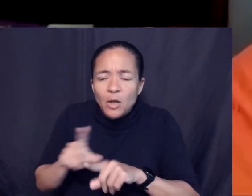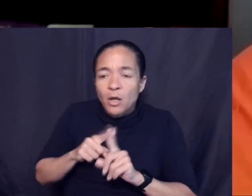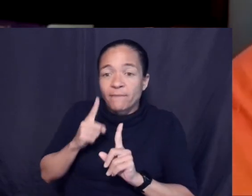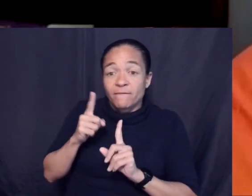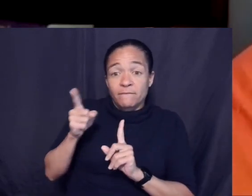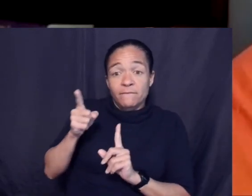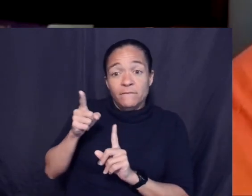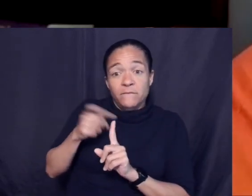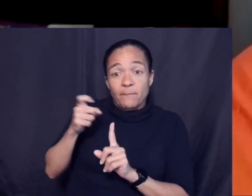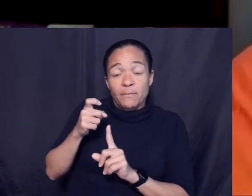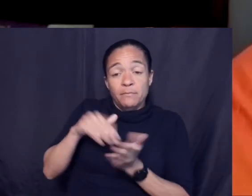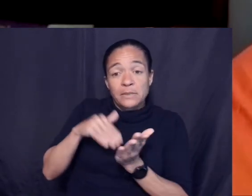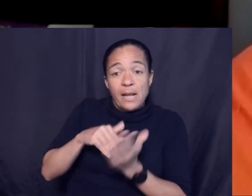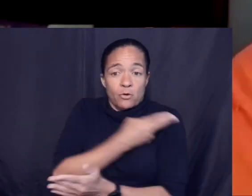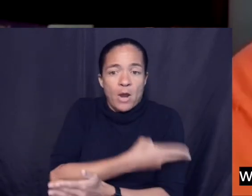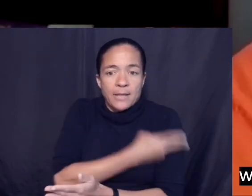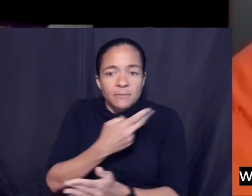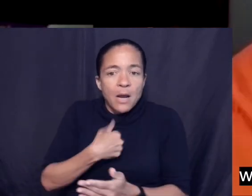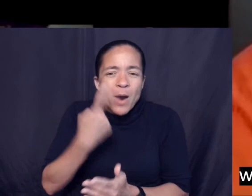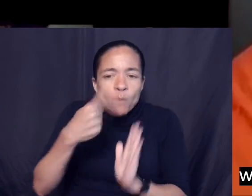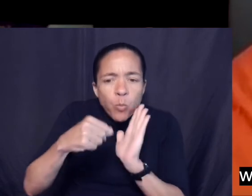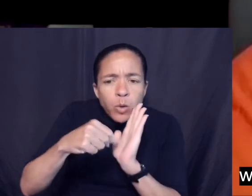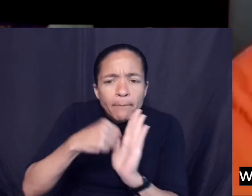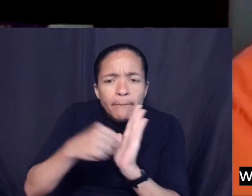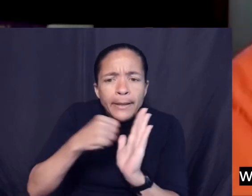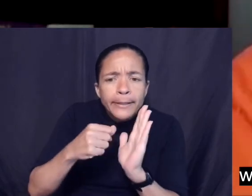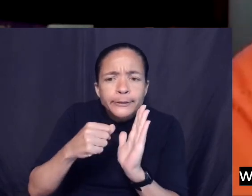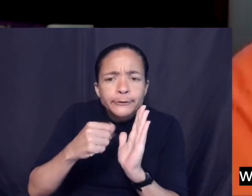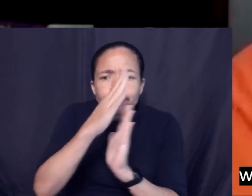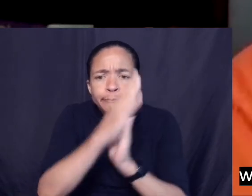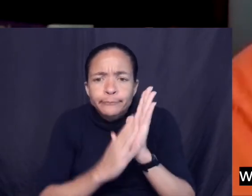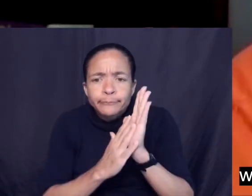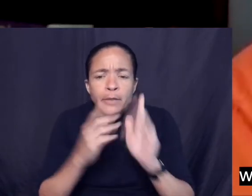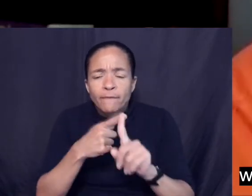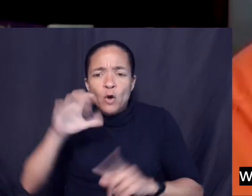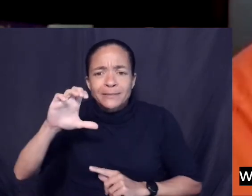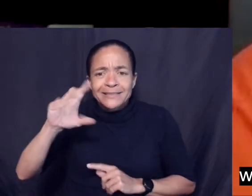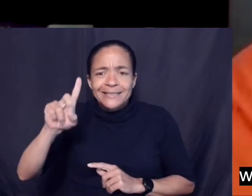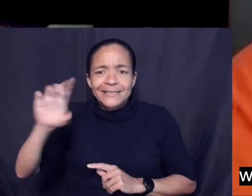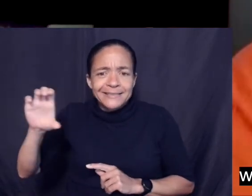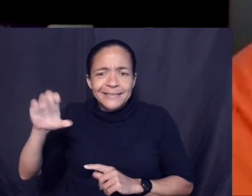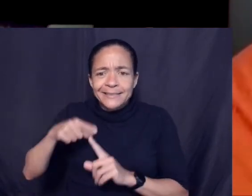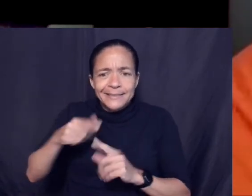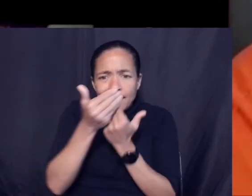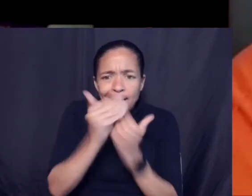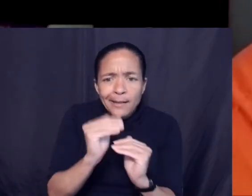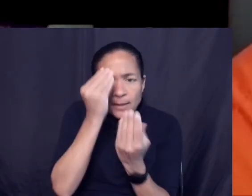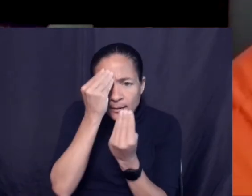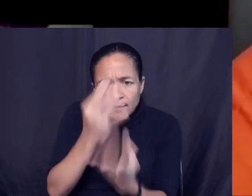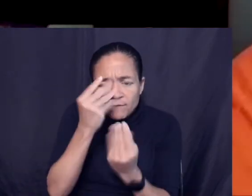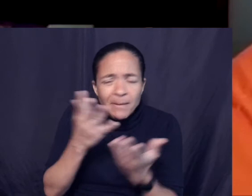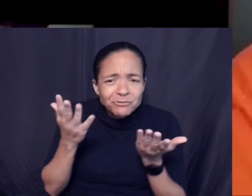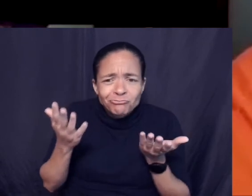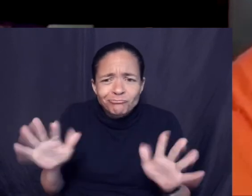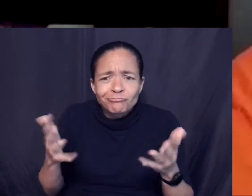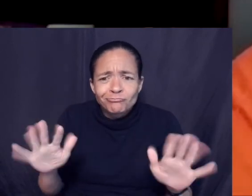from the hospital, we had a 1-page handout from the CDC, and that was all the information that